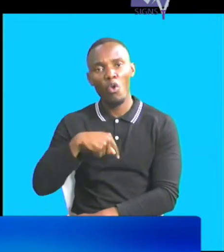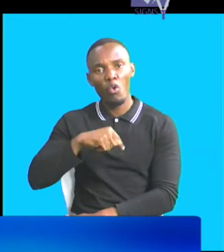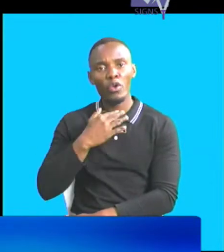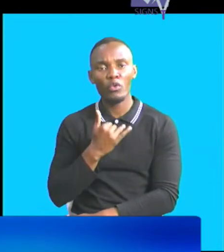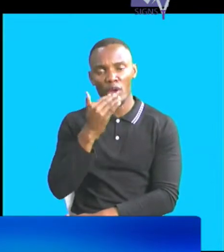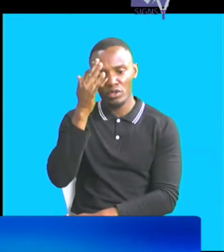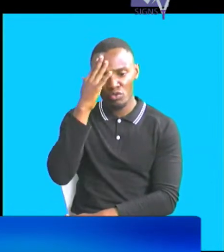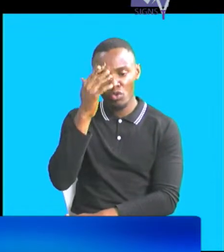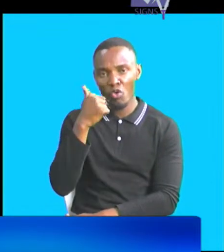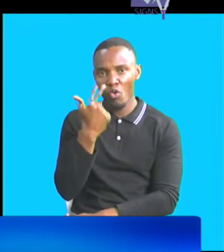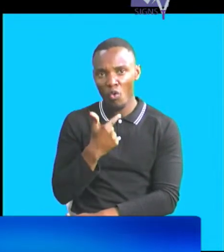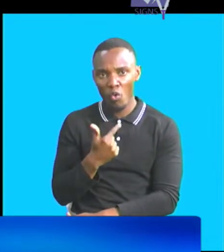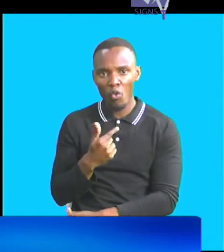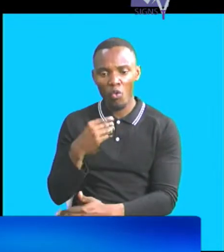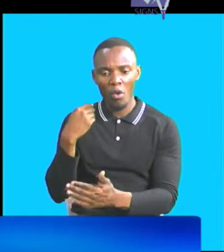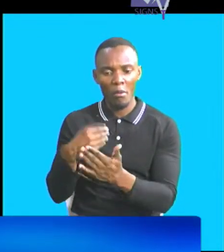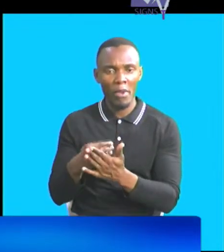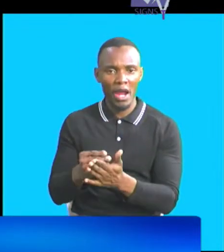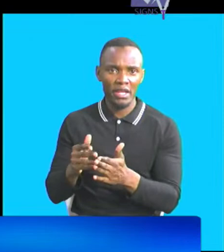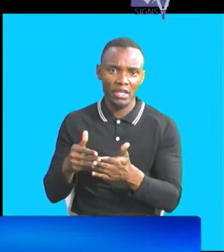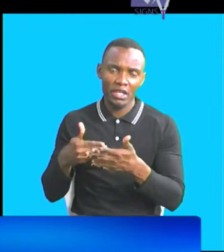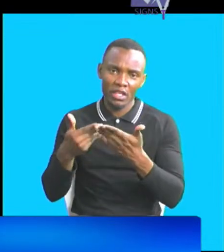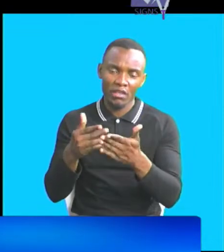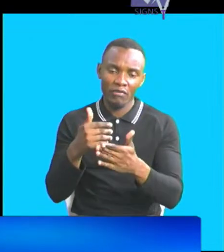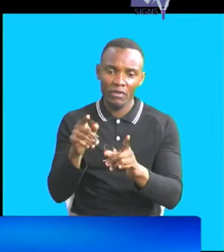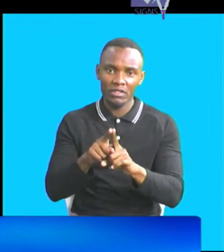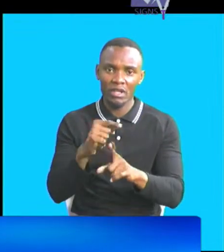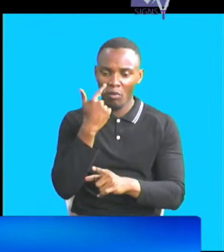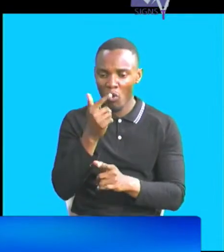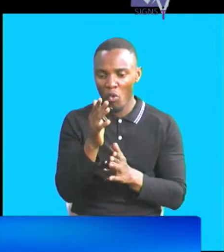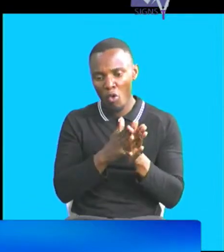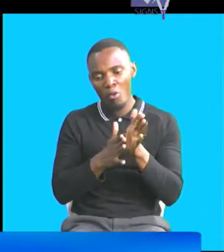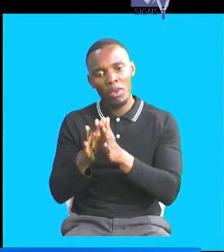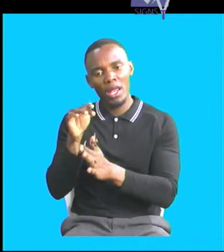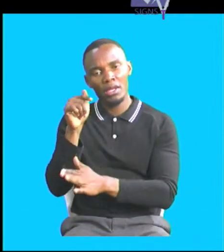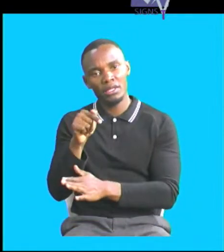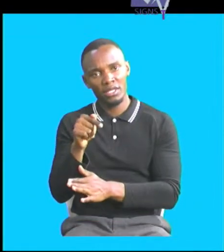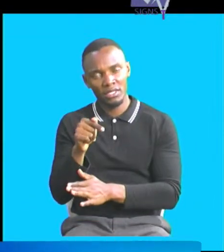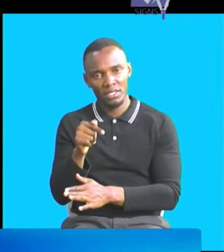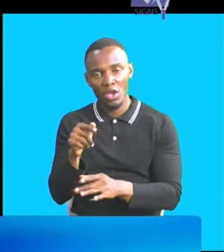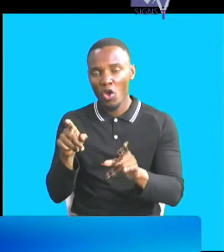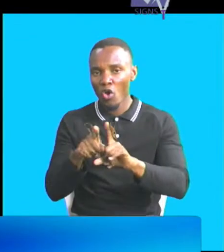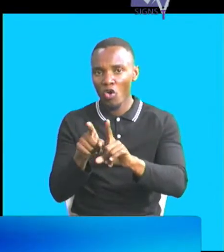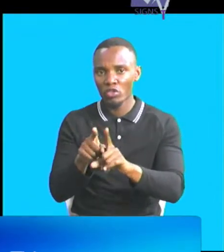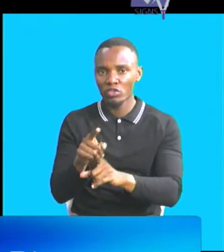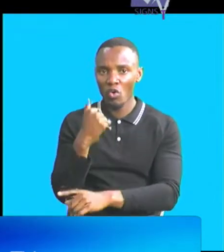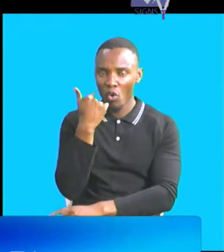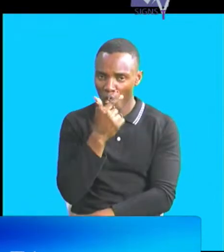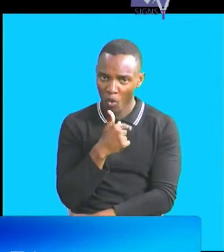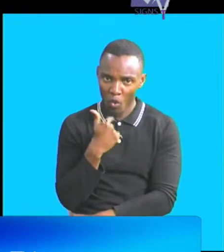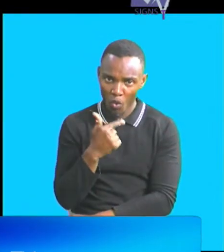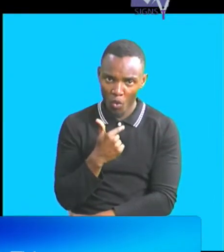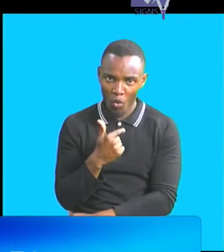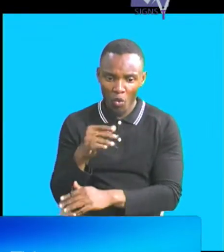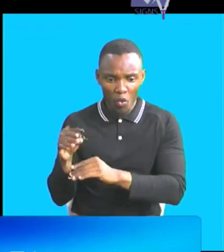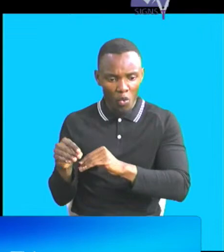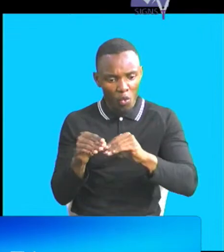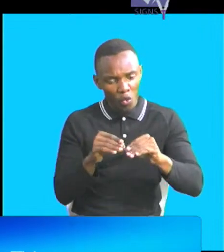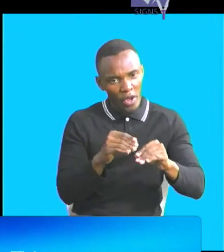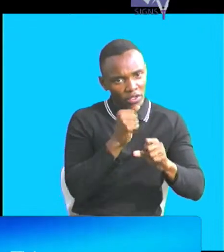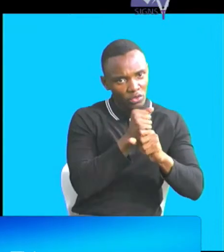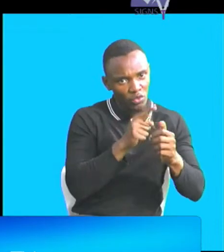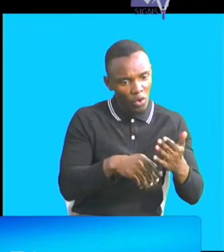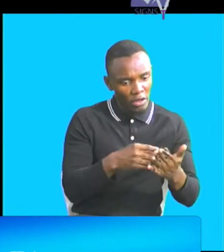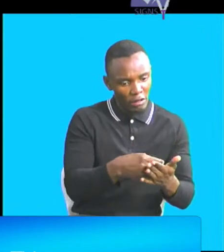who finance, who is the organizer, na nani alienda kanunua